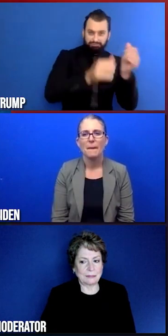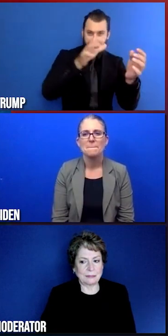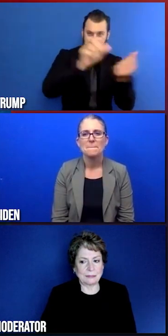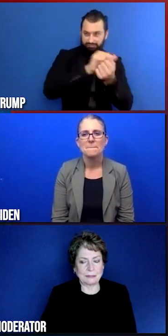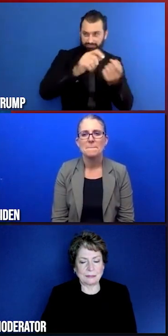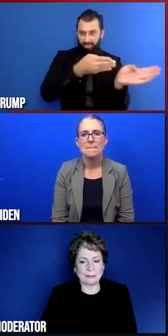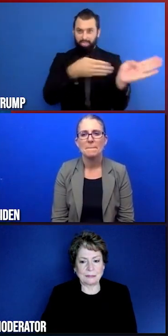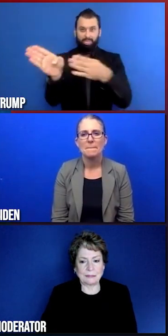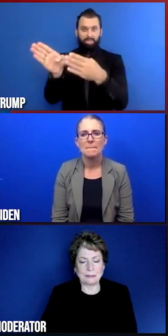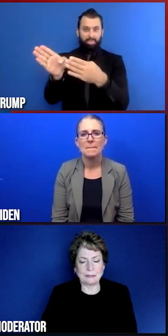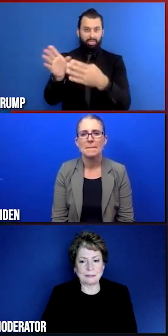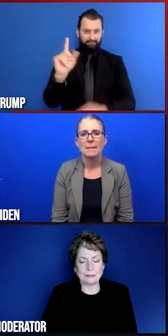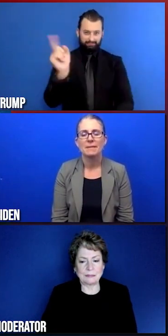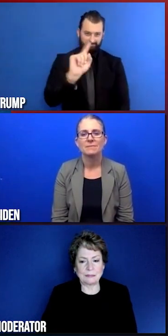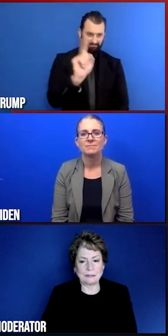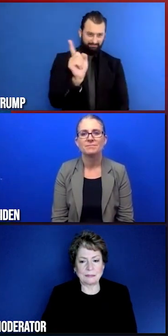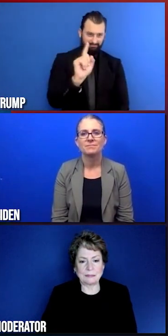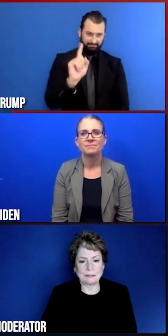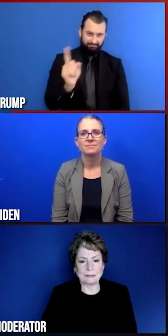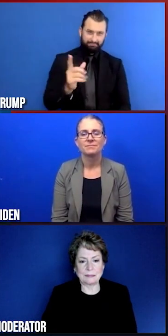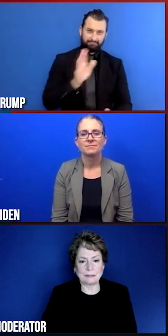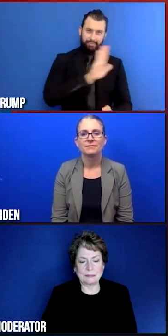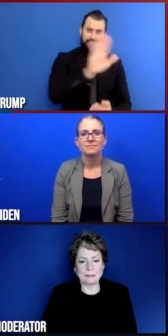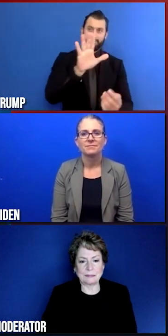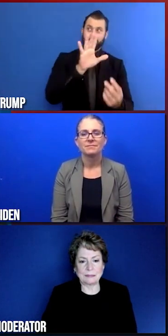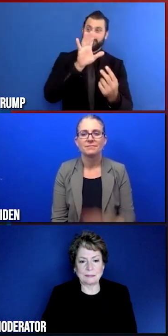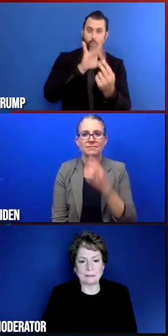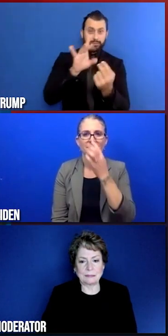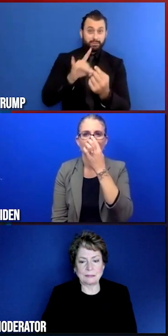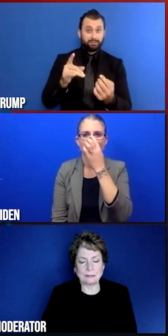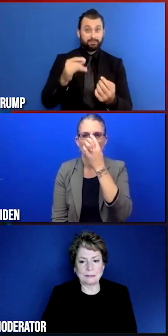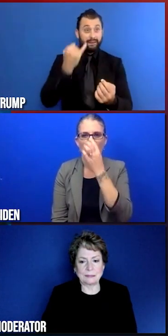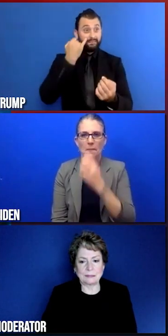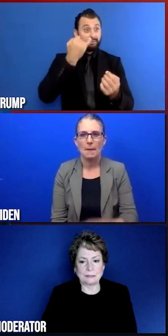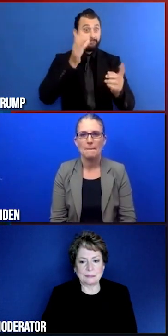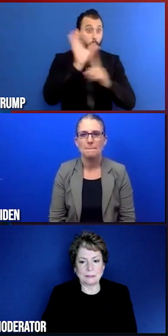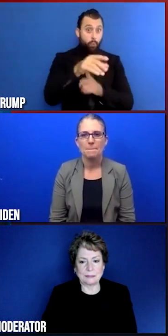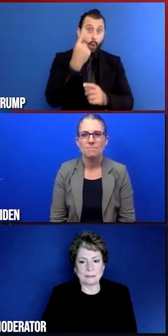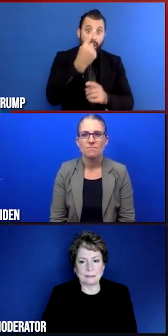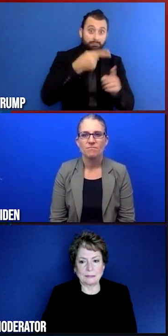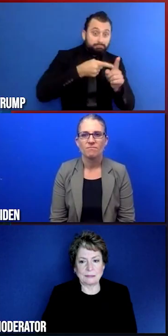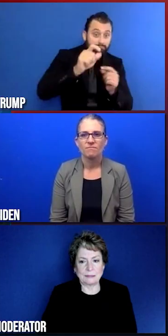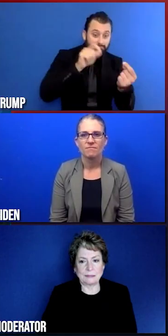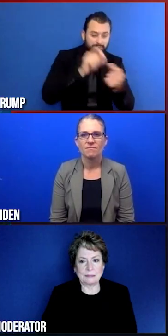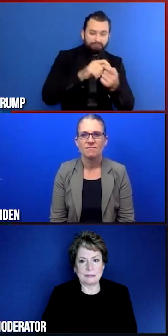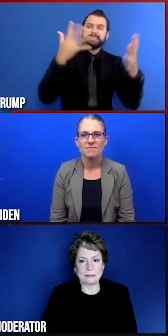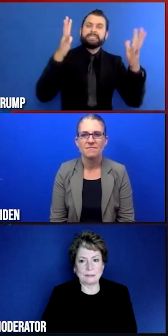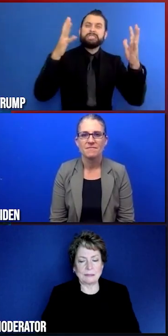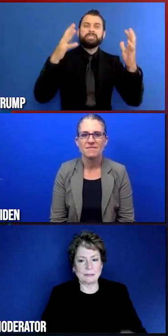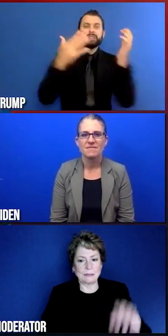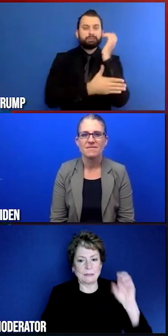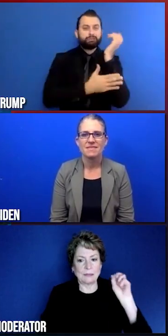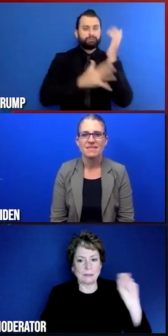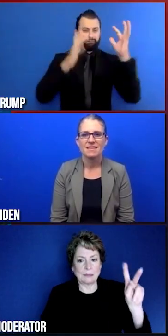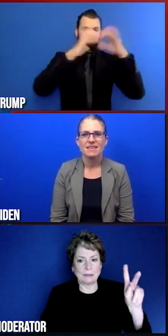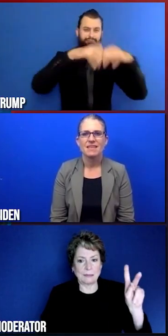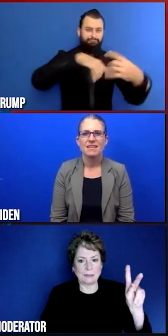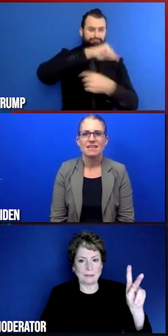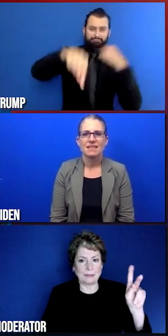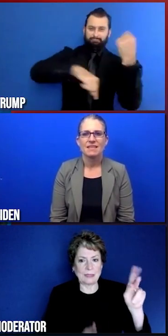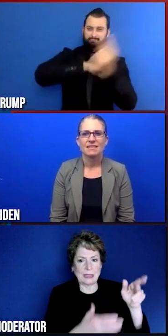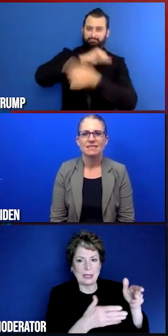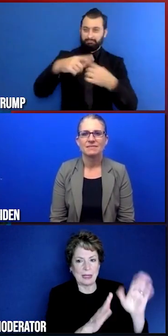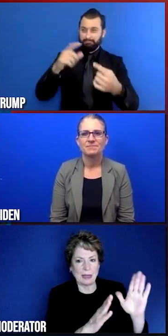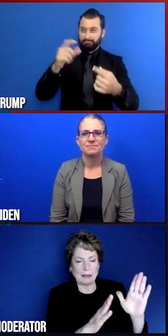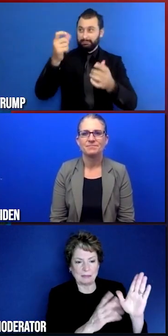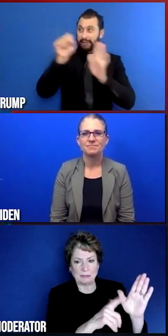state. His governor was a very liberal governor. They wanted to make it work. Okay, let's let Vice President Biden respond. It doesn't Vice work. President He's Biden, a very your